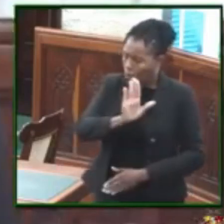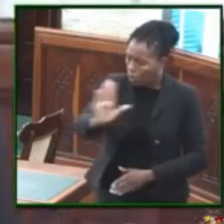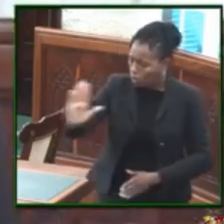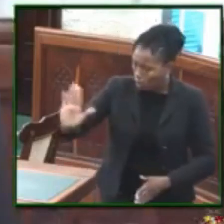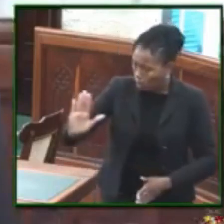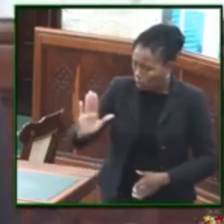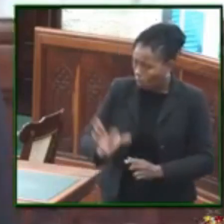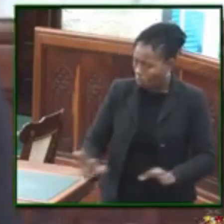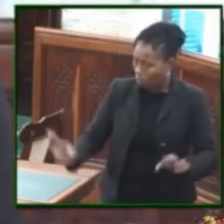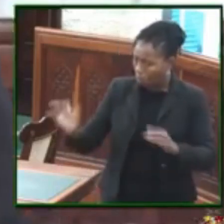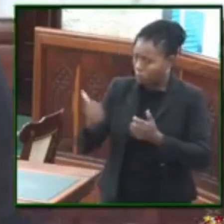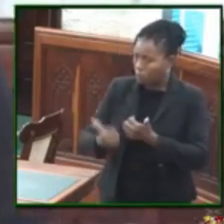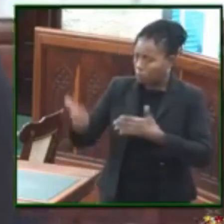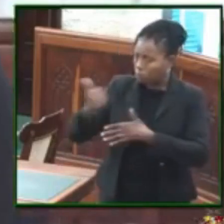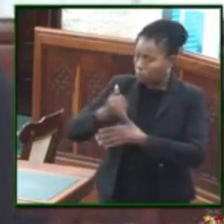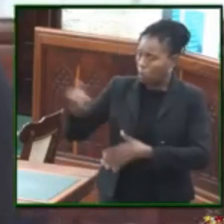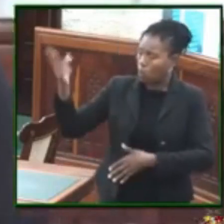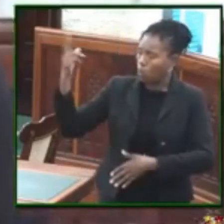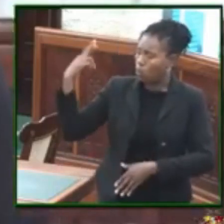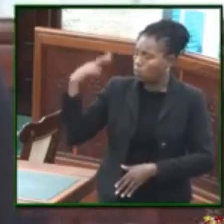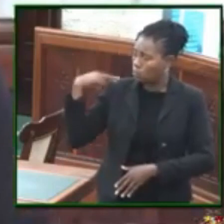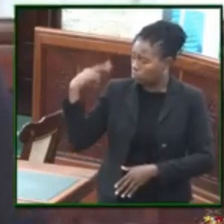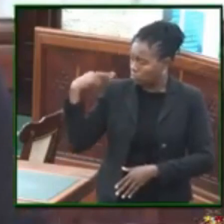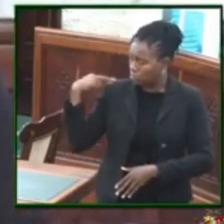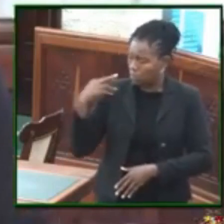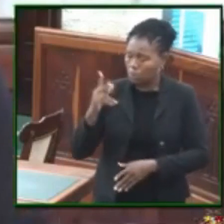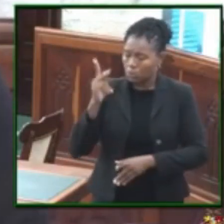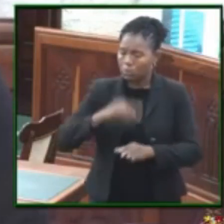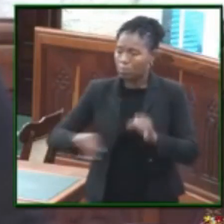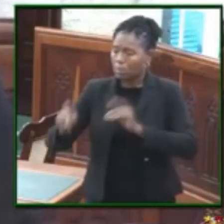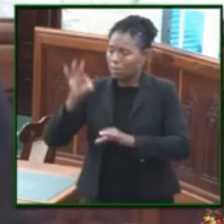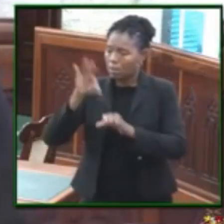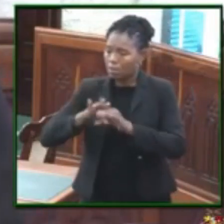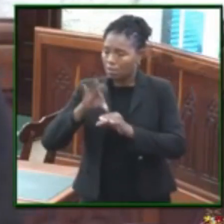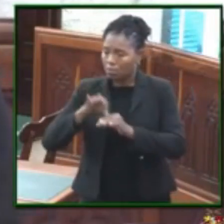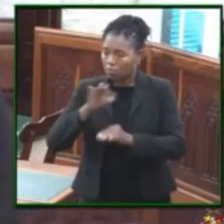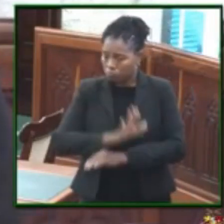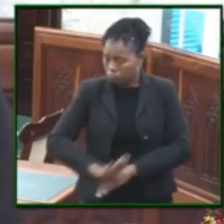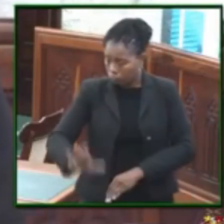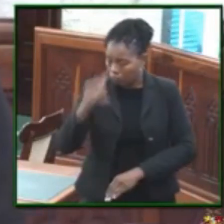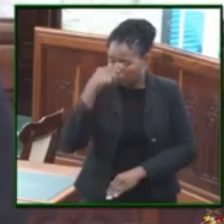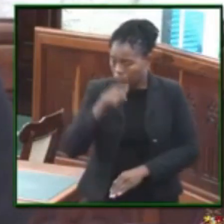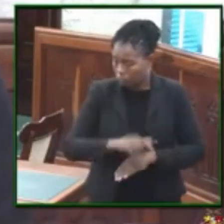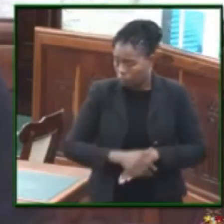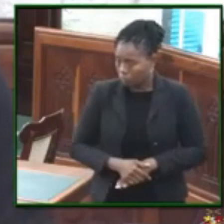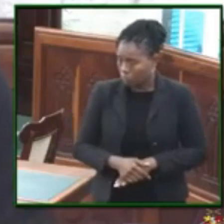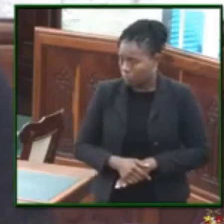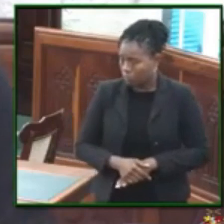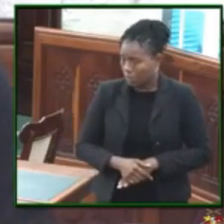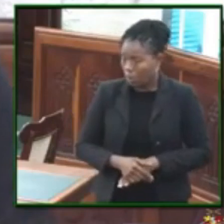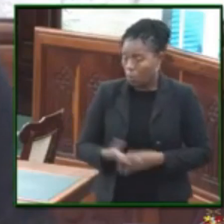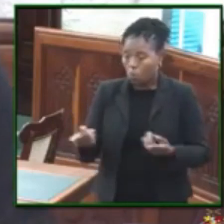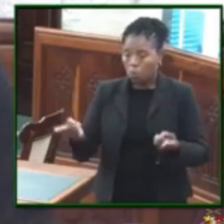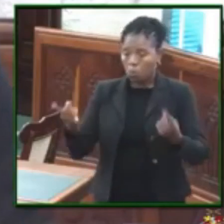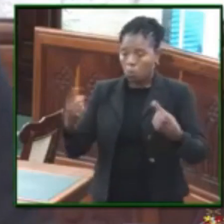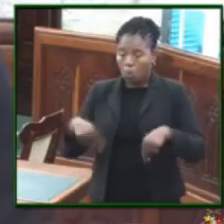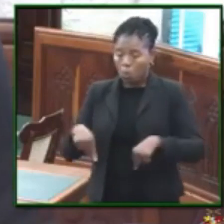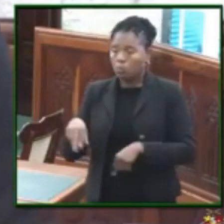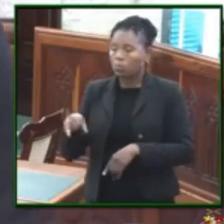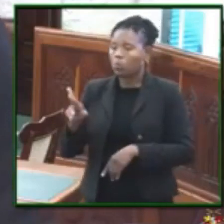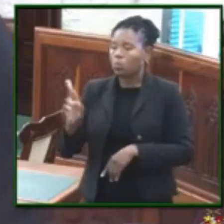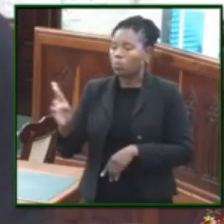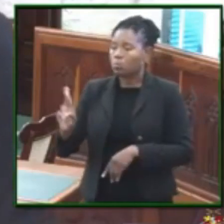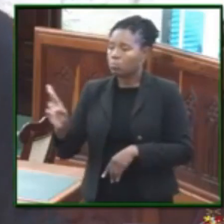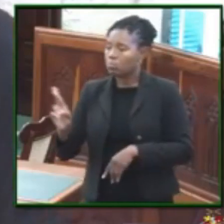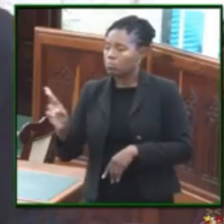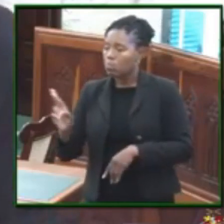members, is to your constituent. And when you dare to bring a Republican constitution, the point